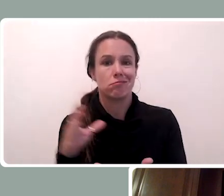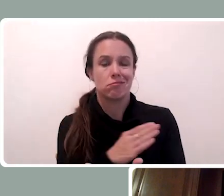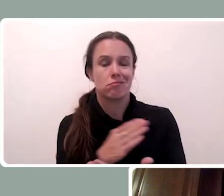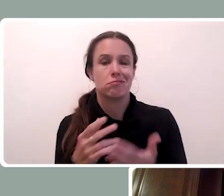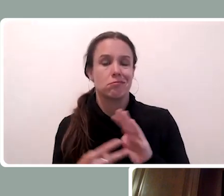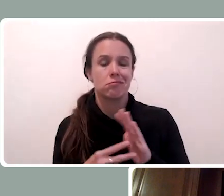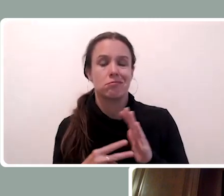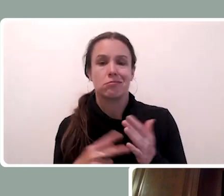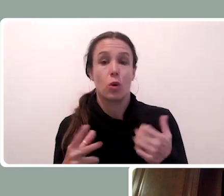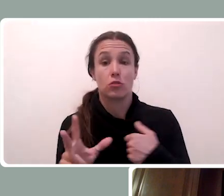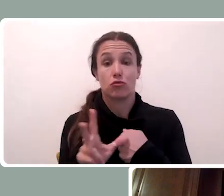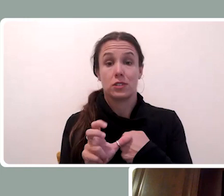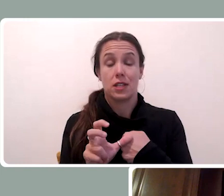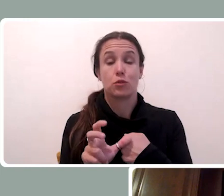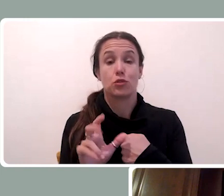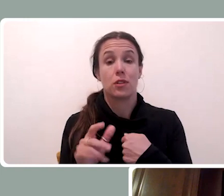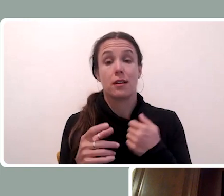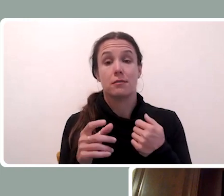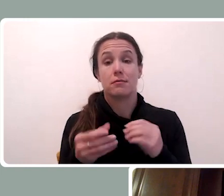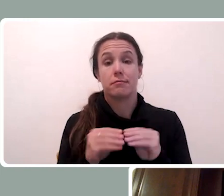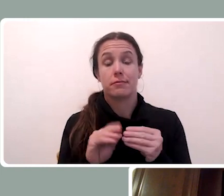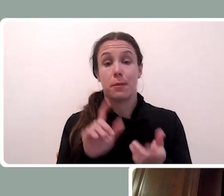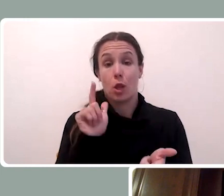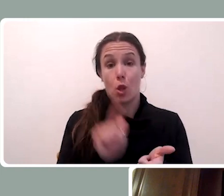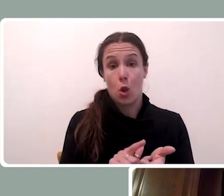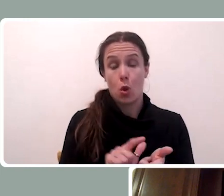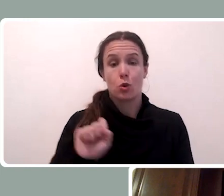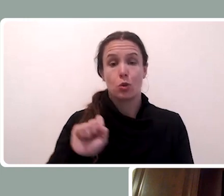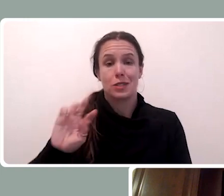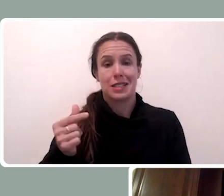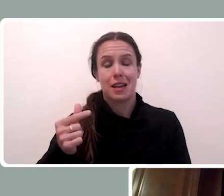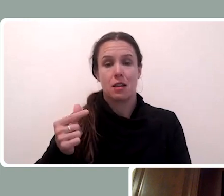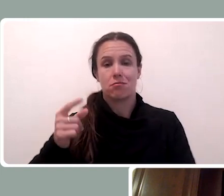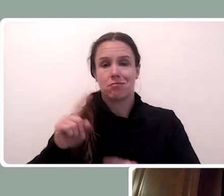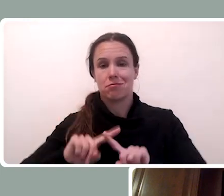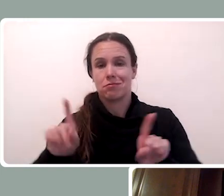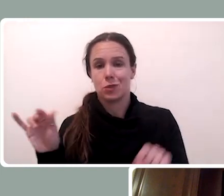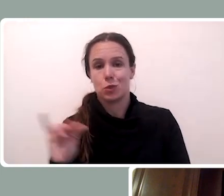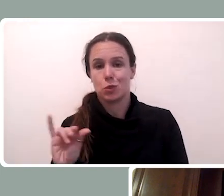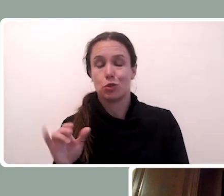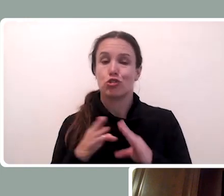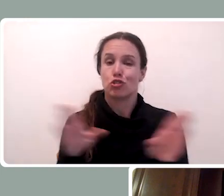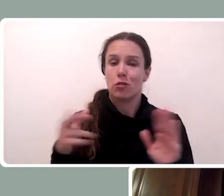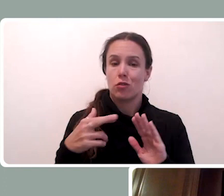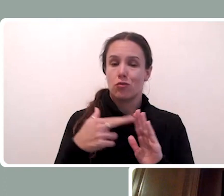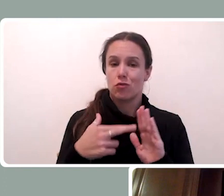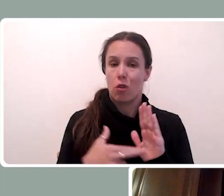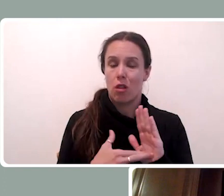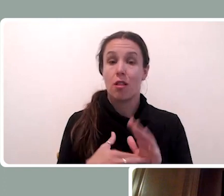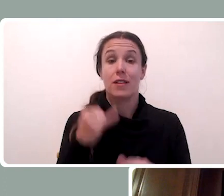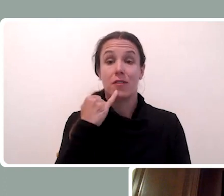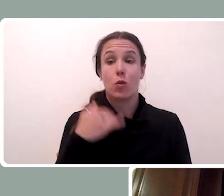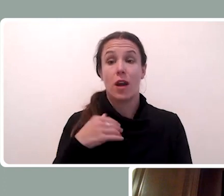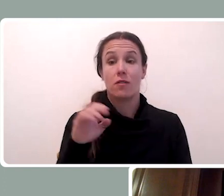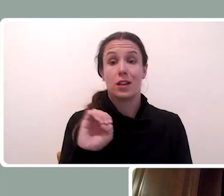the receptor expression can be low, the staining can be different. So as a general rule, if you have estrogen